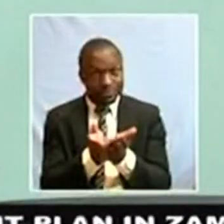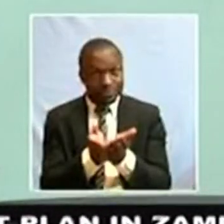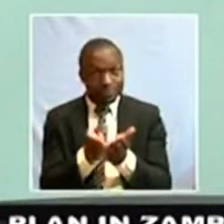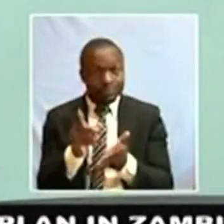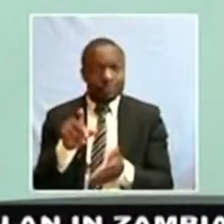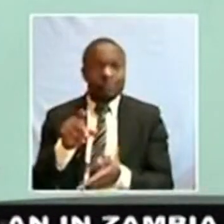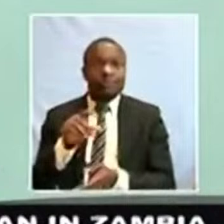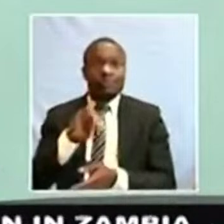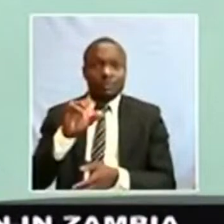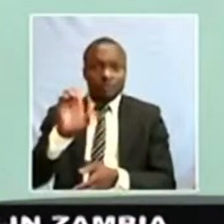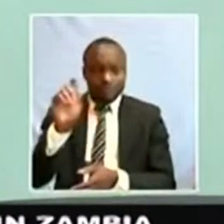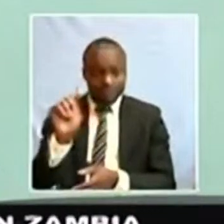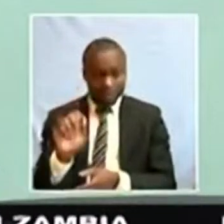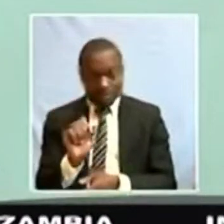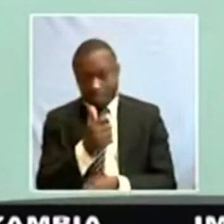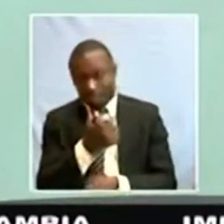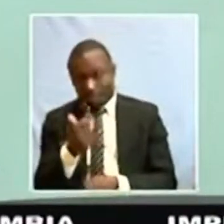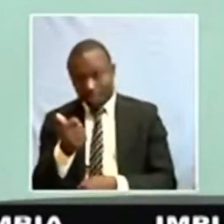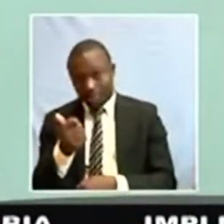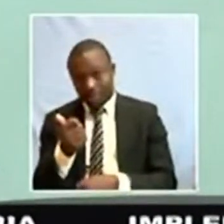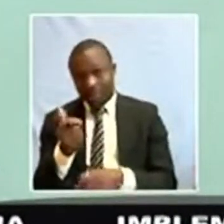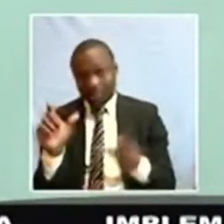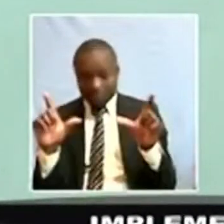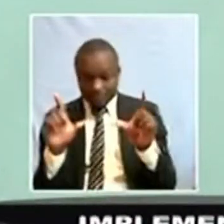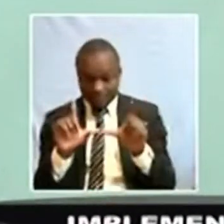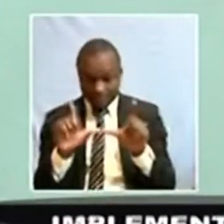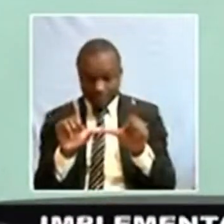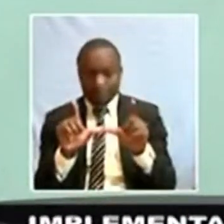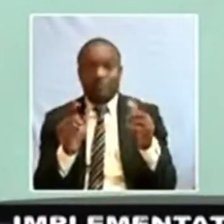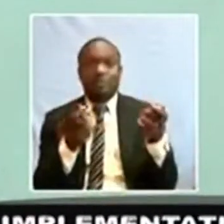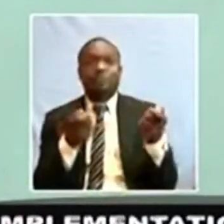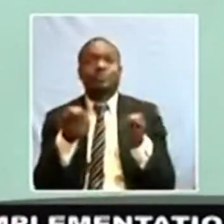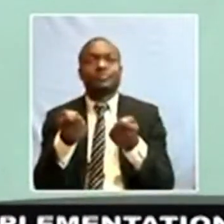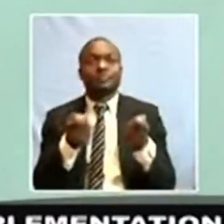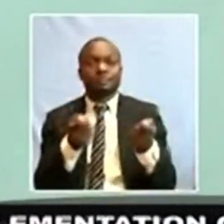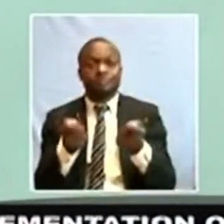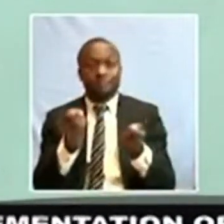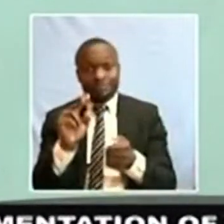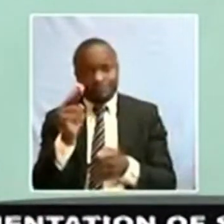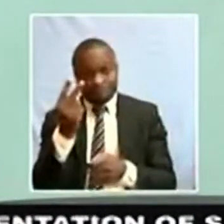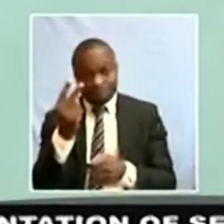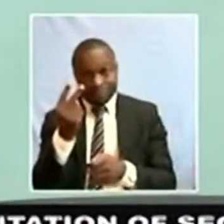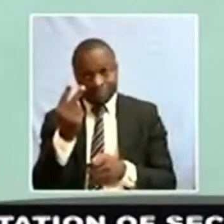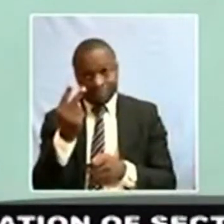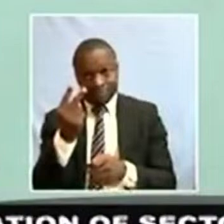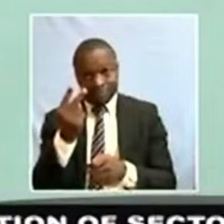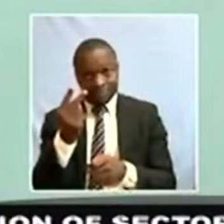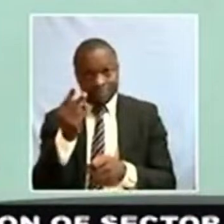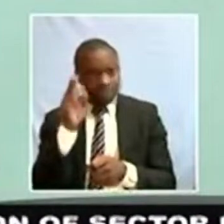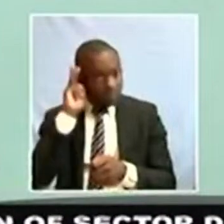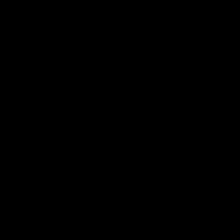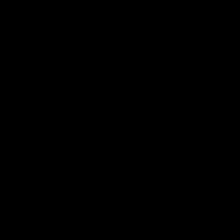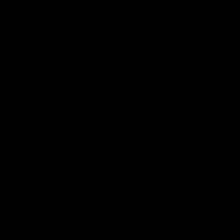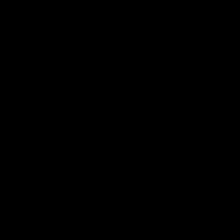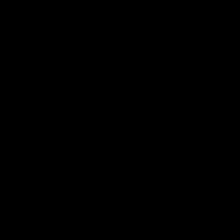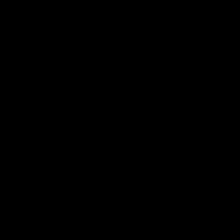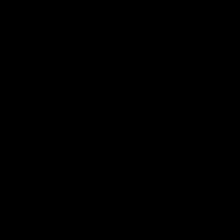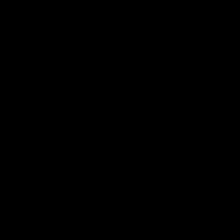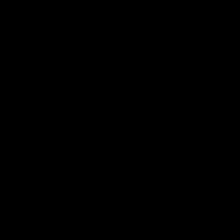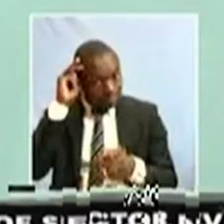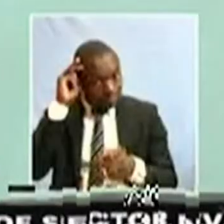then Harbors, vehicle licensing. The second one was Minister of Youth and Sport and